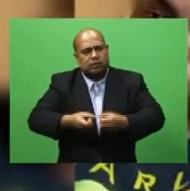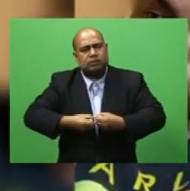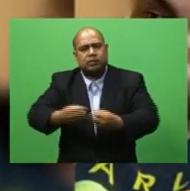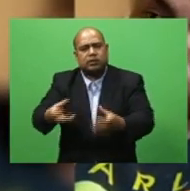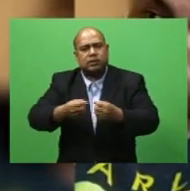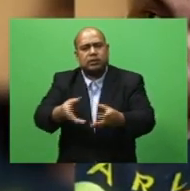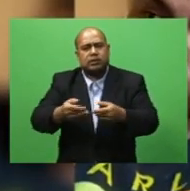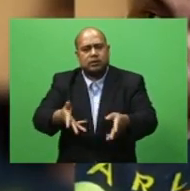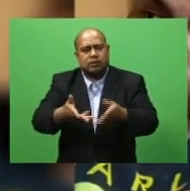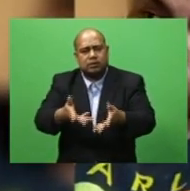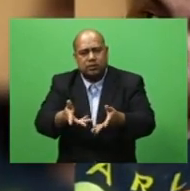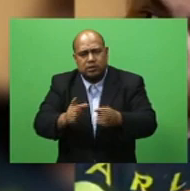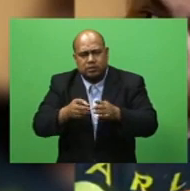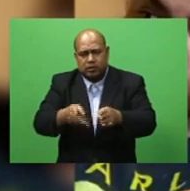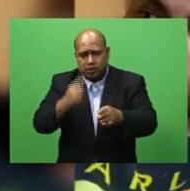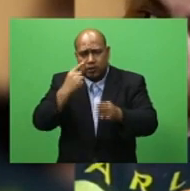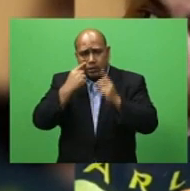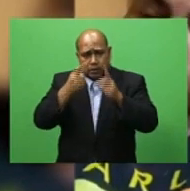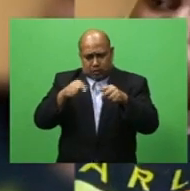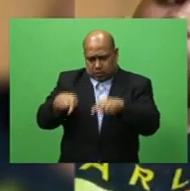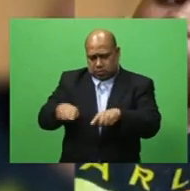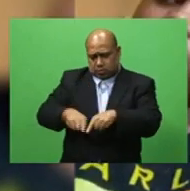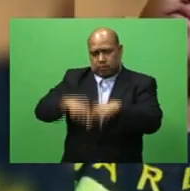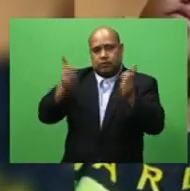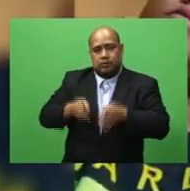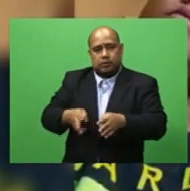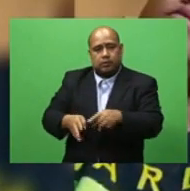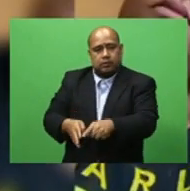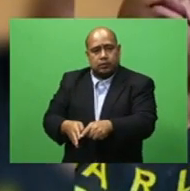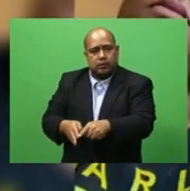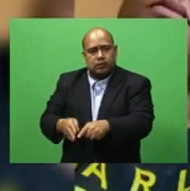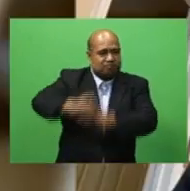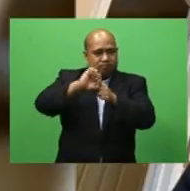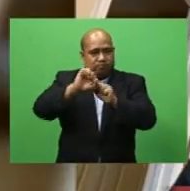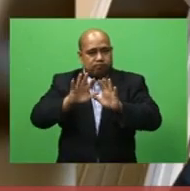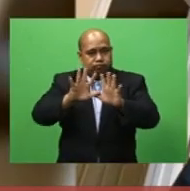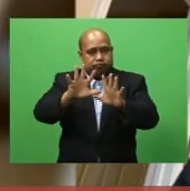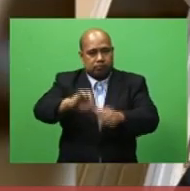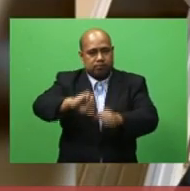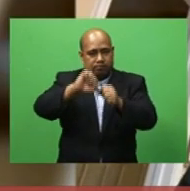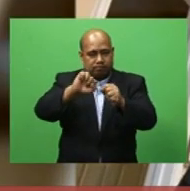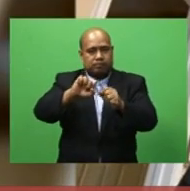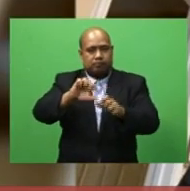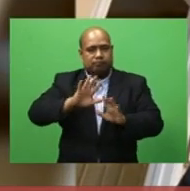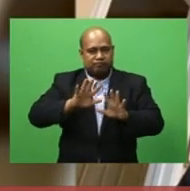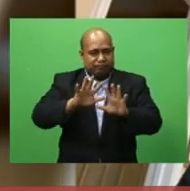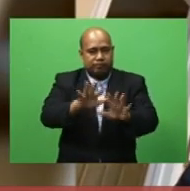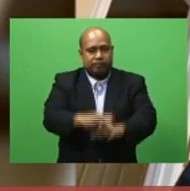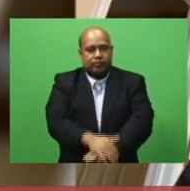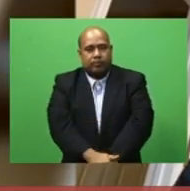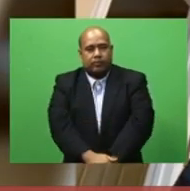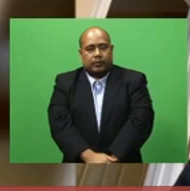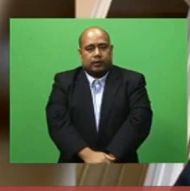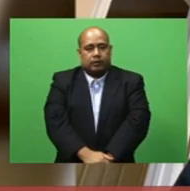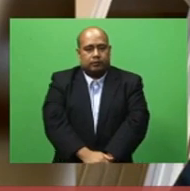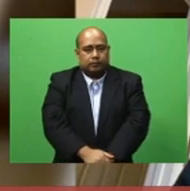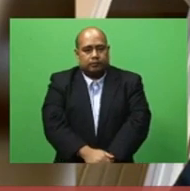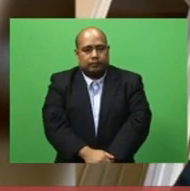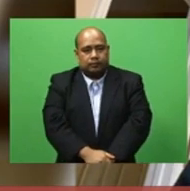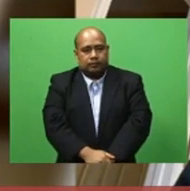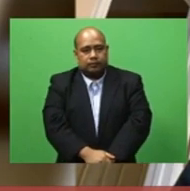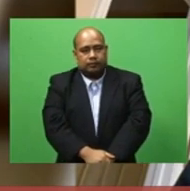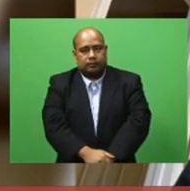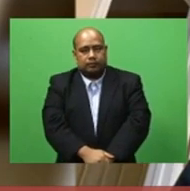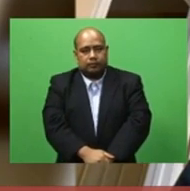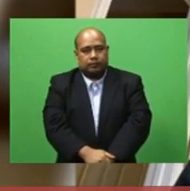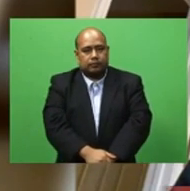know, to think that what they already think about you is true. But physically, I mean, yes,